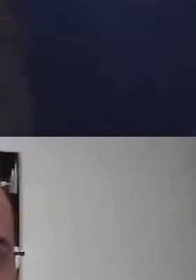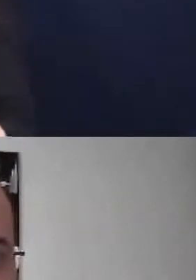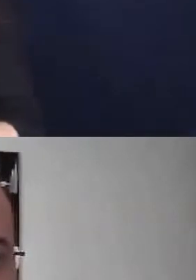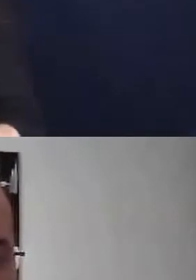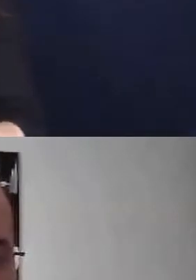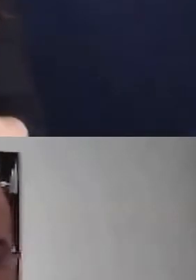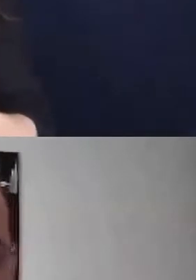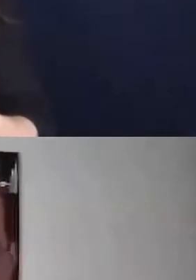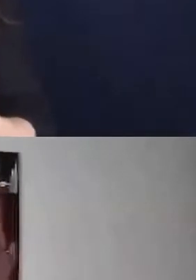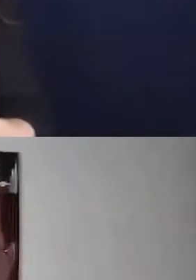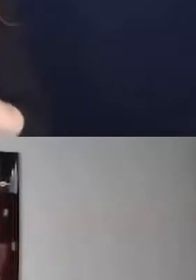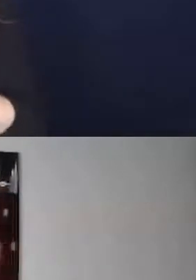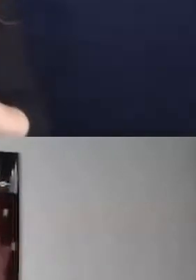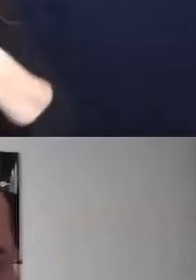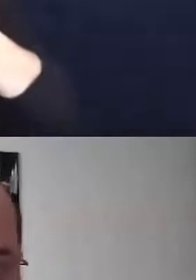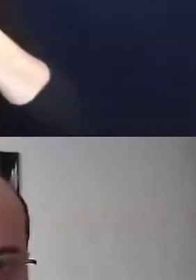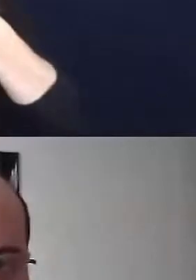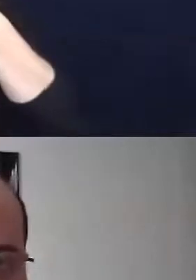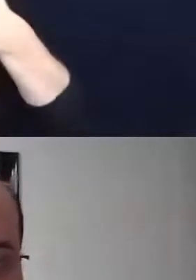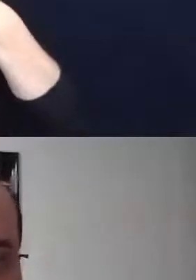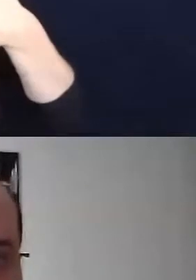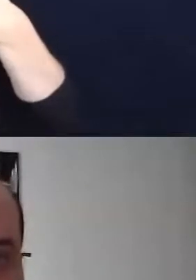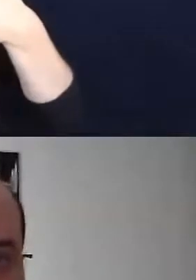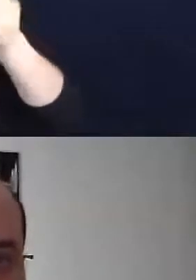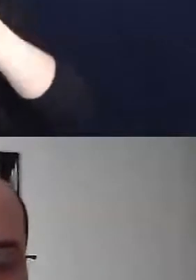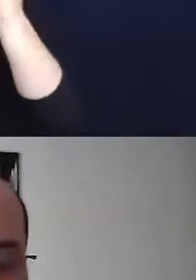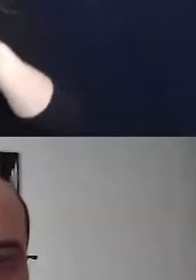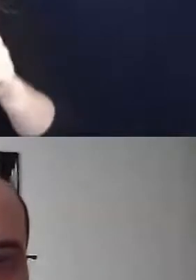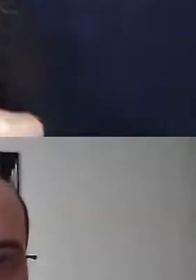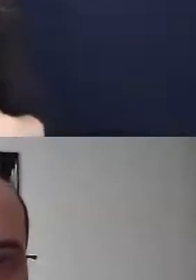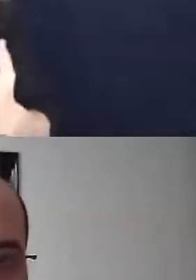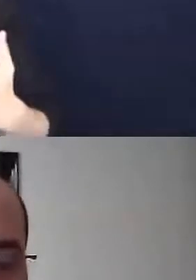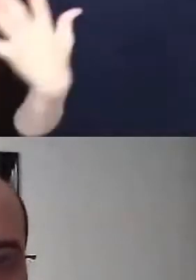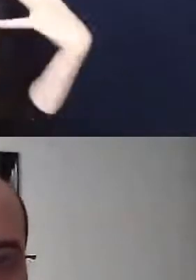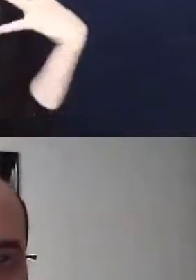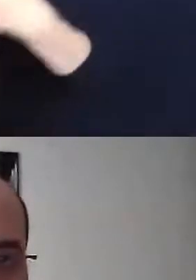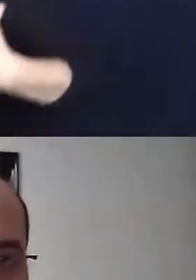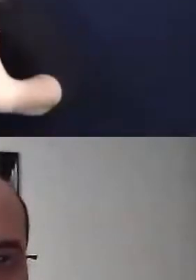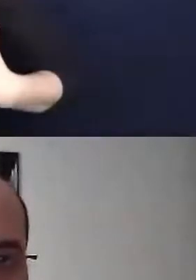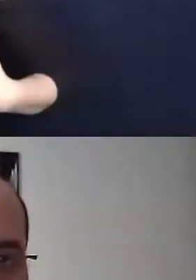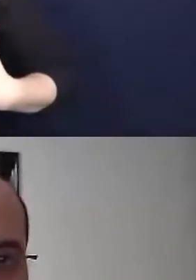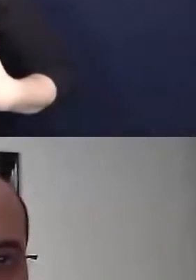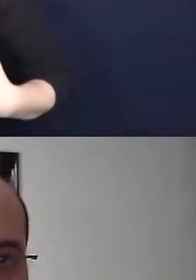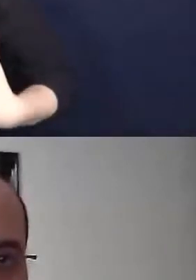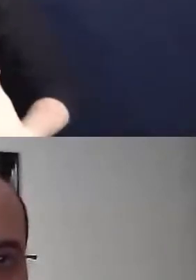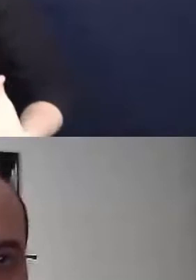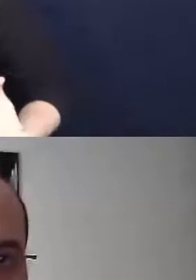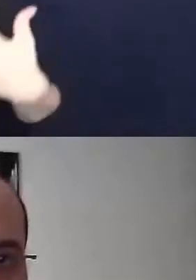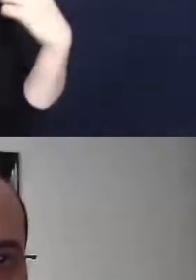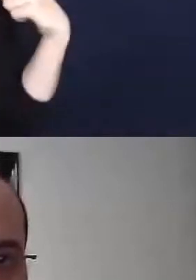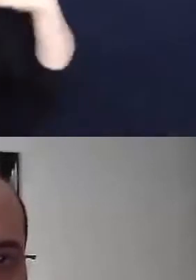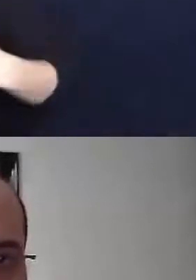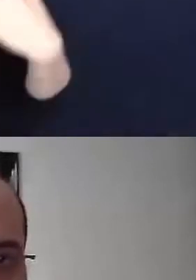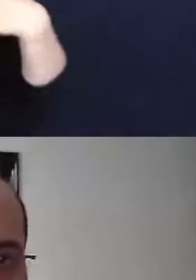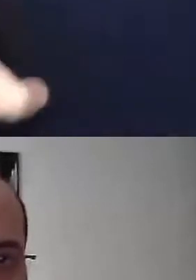whole vest garment. It could be something that was much smaller to fit under clothing. It may be the case that you need to have